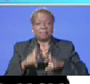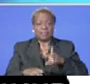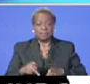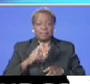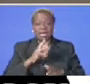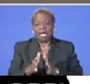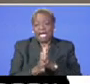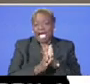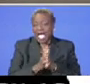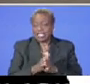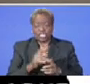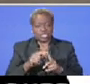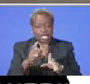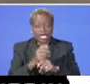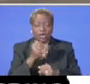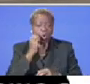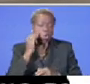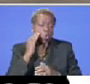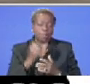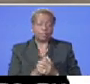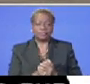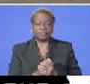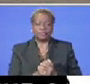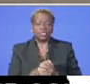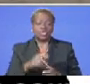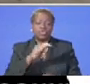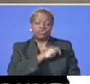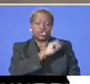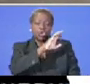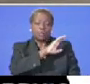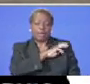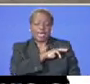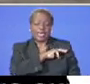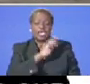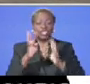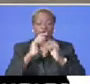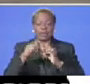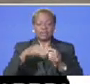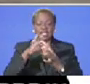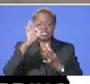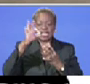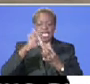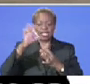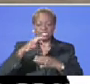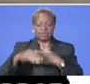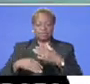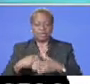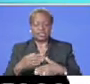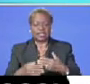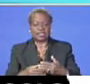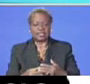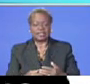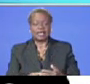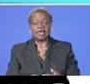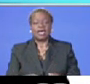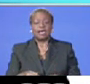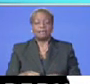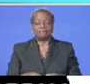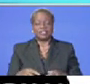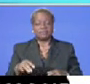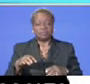get home. Trico Mackey talked about the selection process. From the shutdown, our